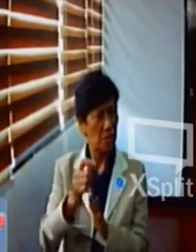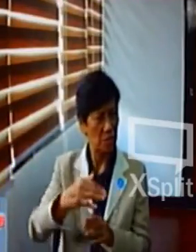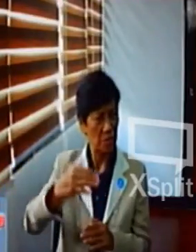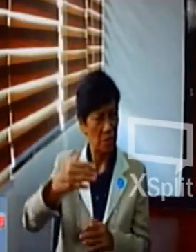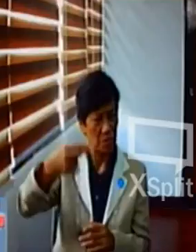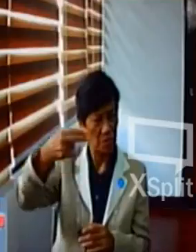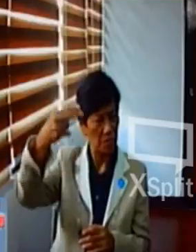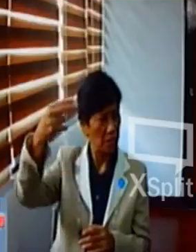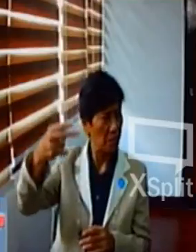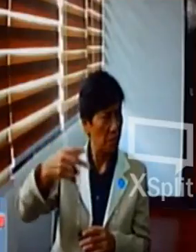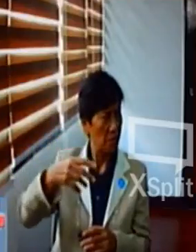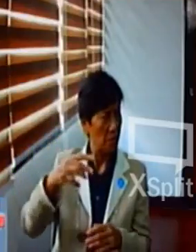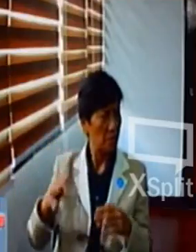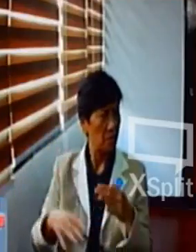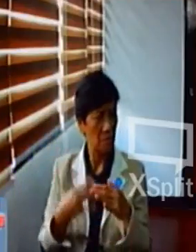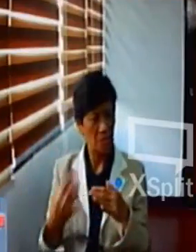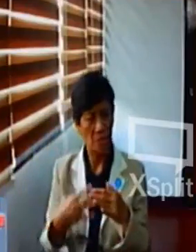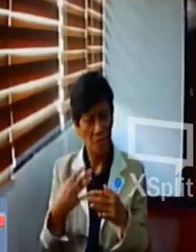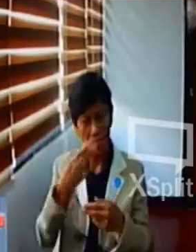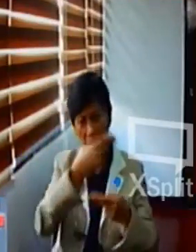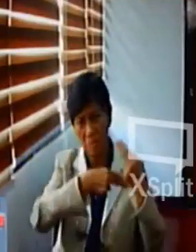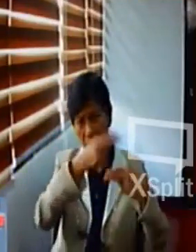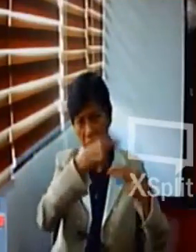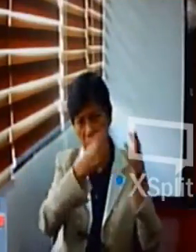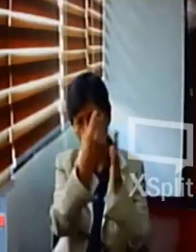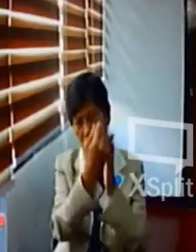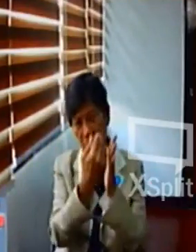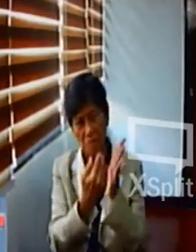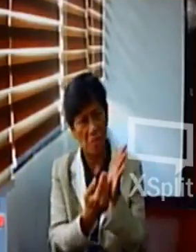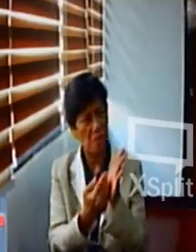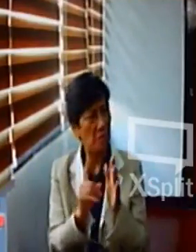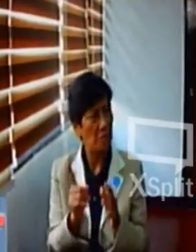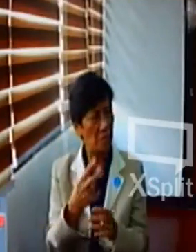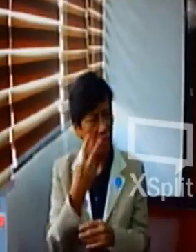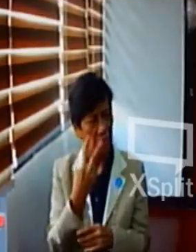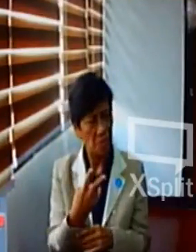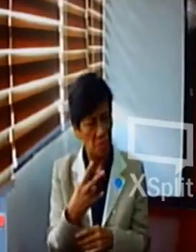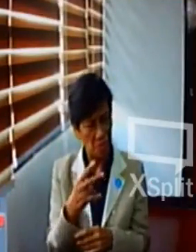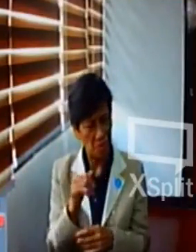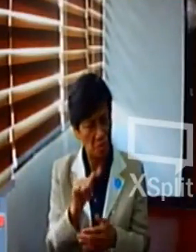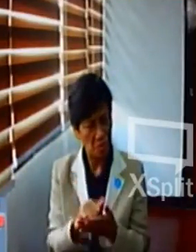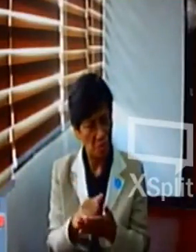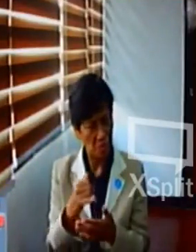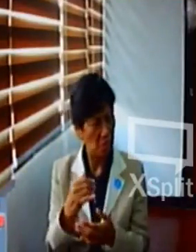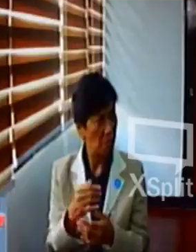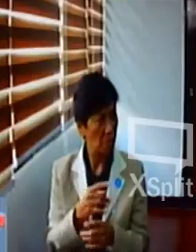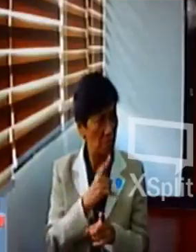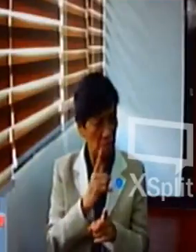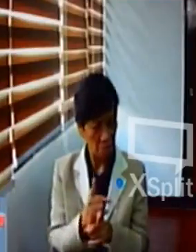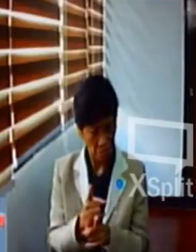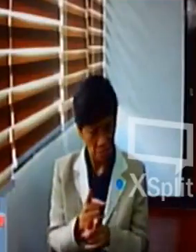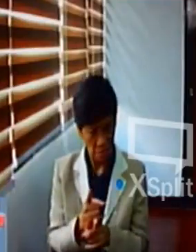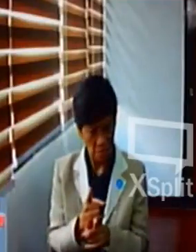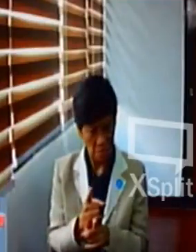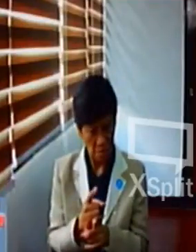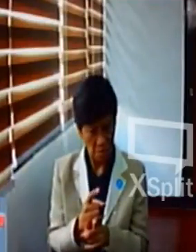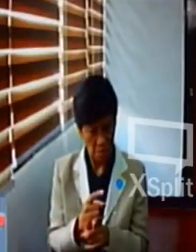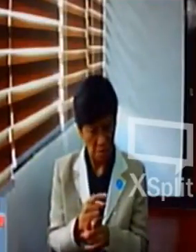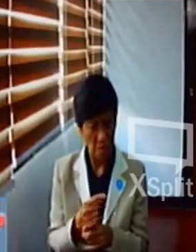on historical data, catch data. And what we saw is that it's actually the